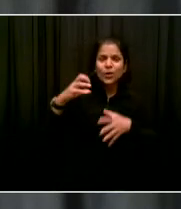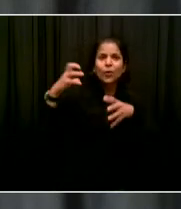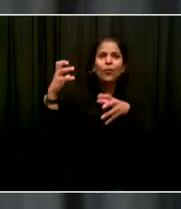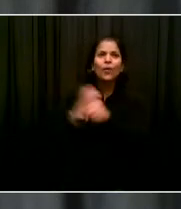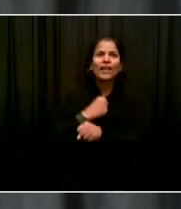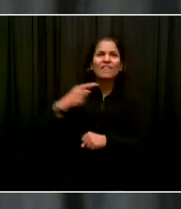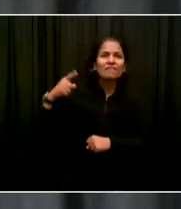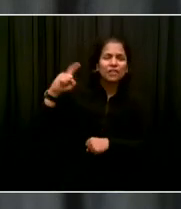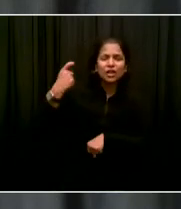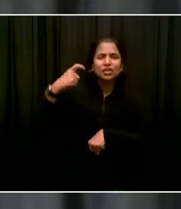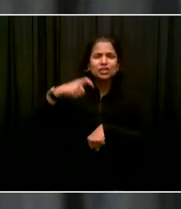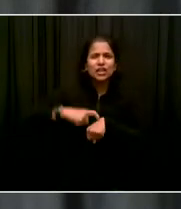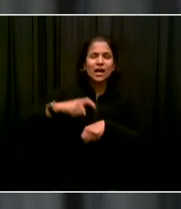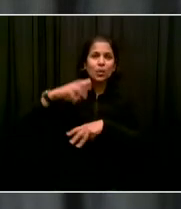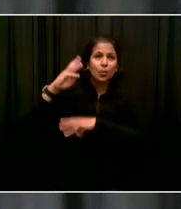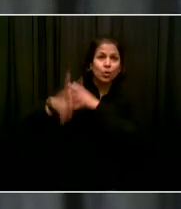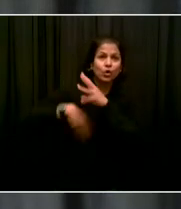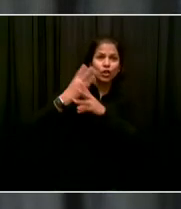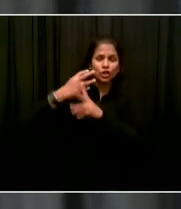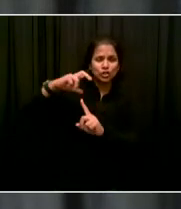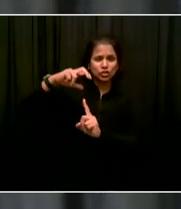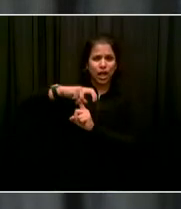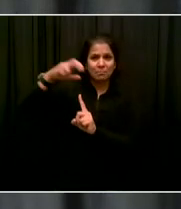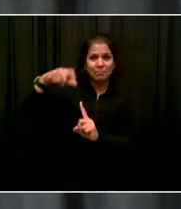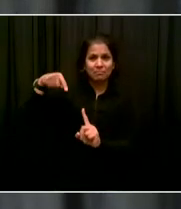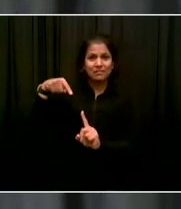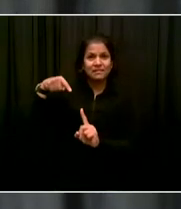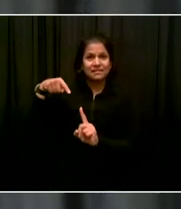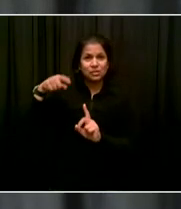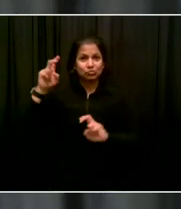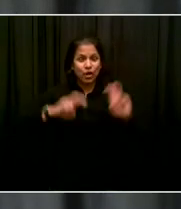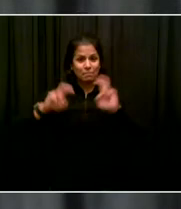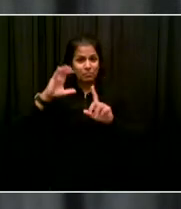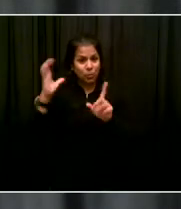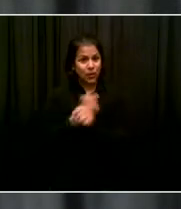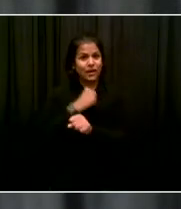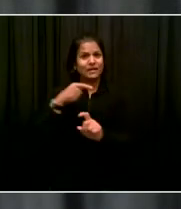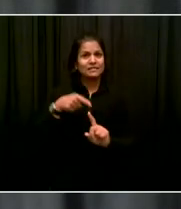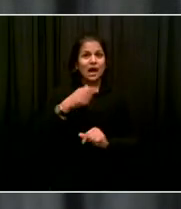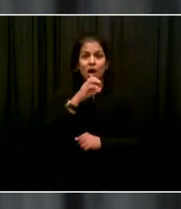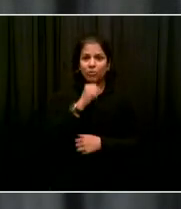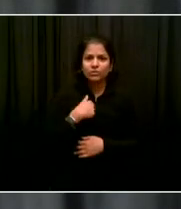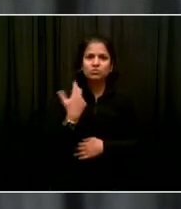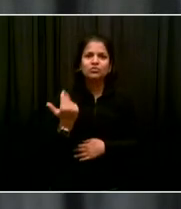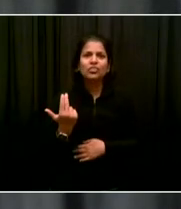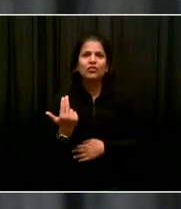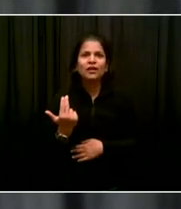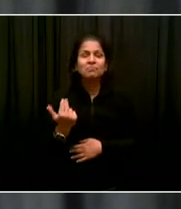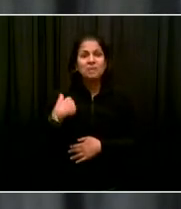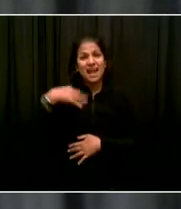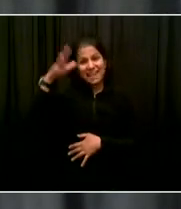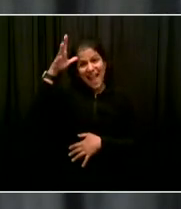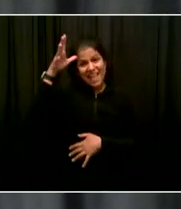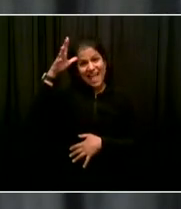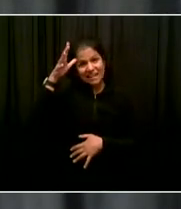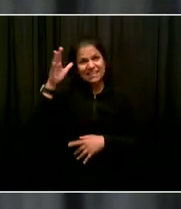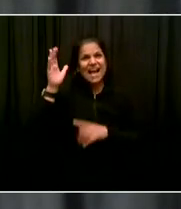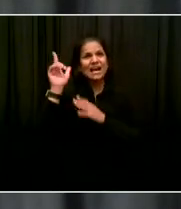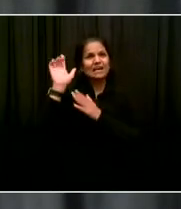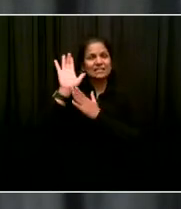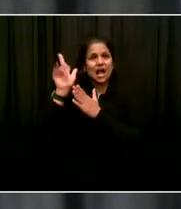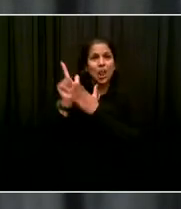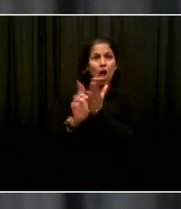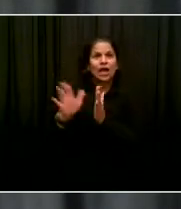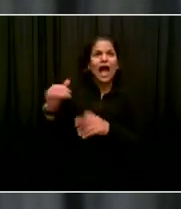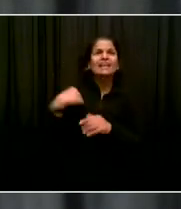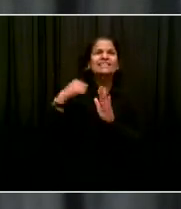championship. Mm. I was 13 years old. My father's lawyer had season tickets. Back then, the